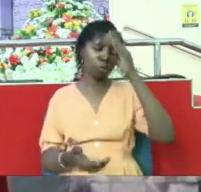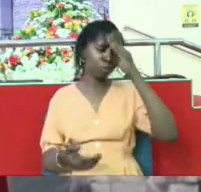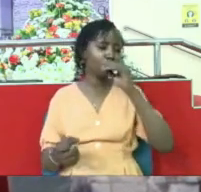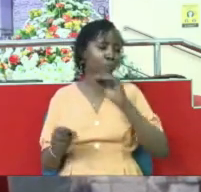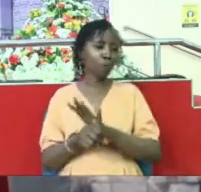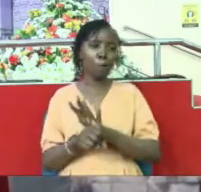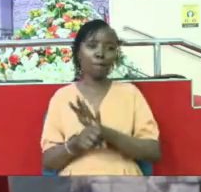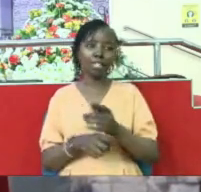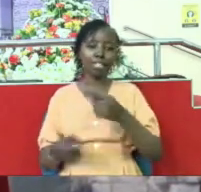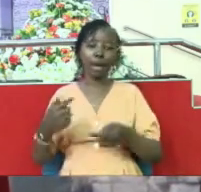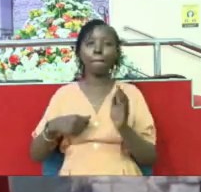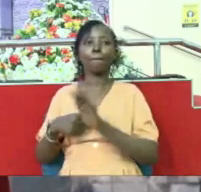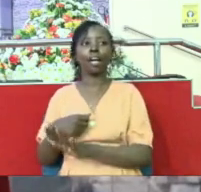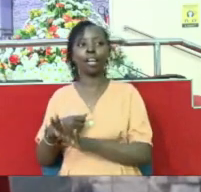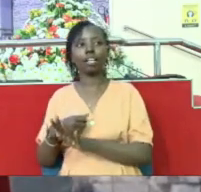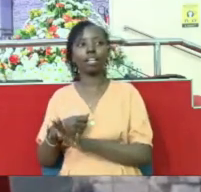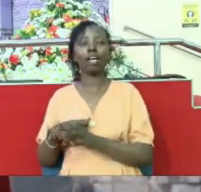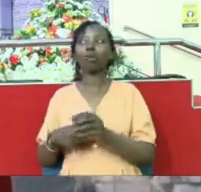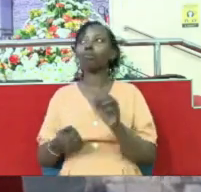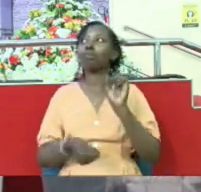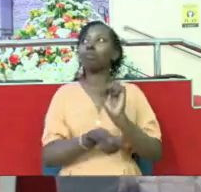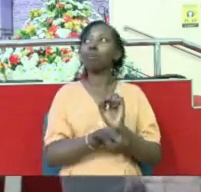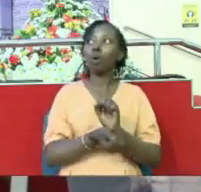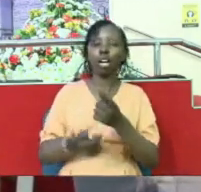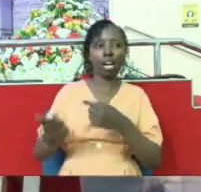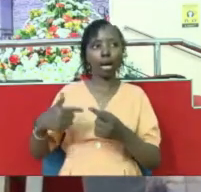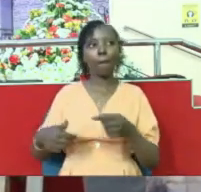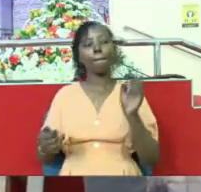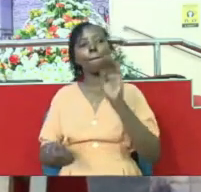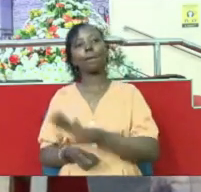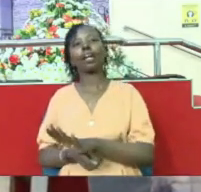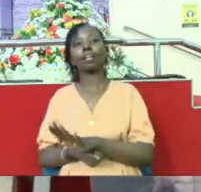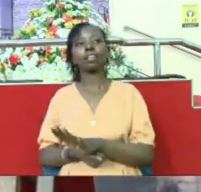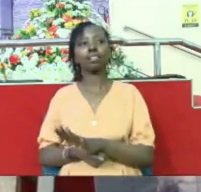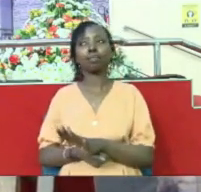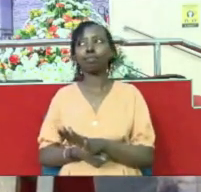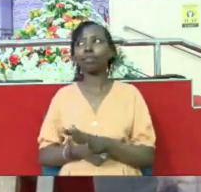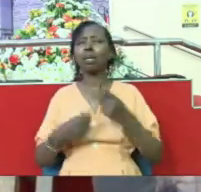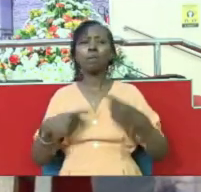but he had not. They were even suspicious of his motive.